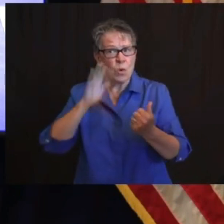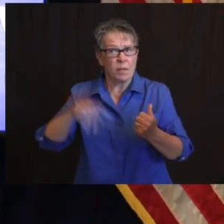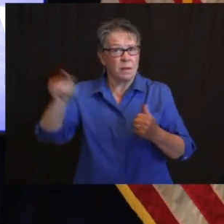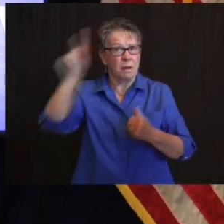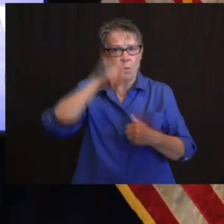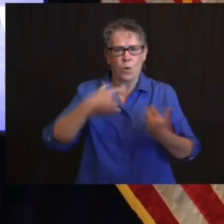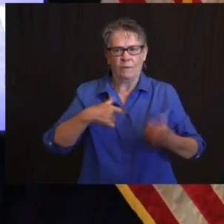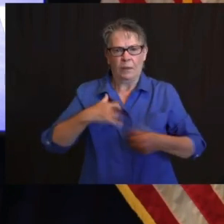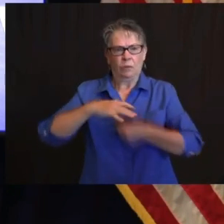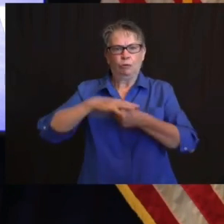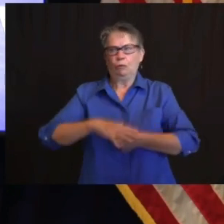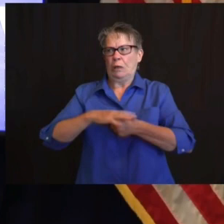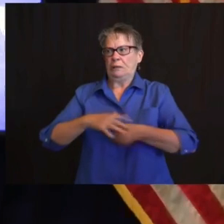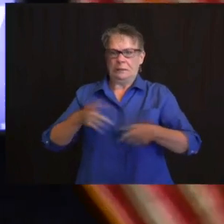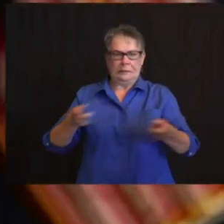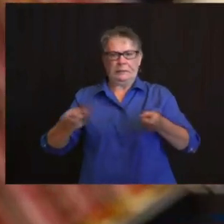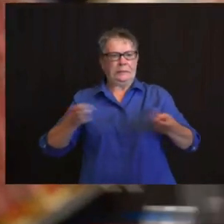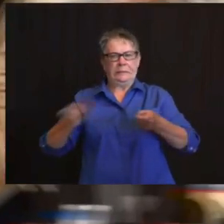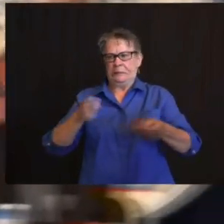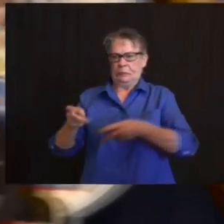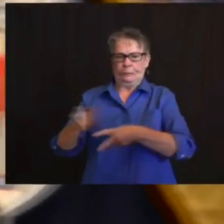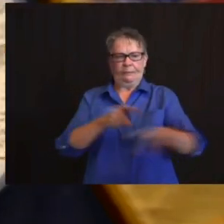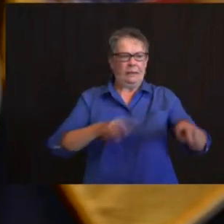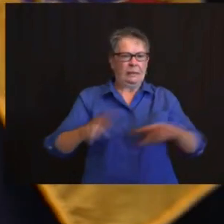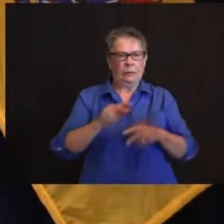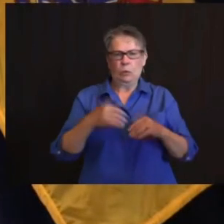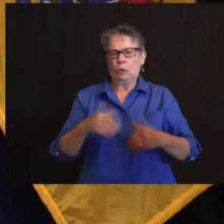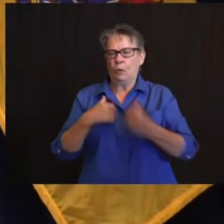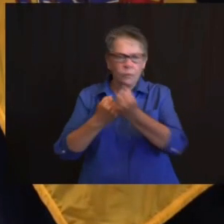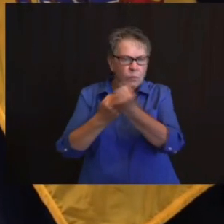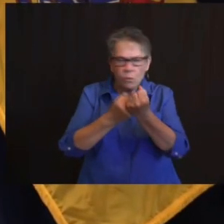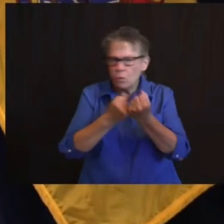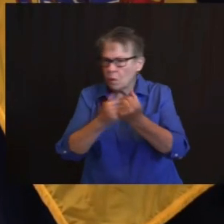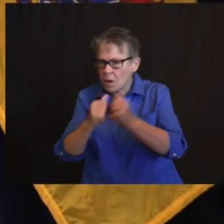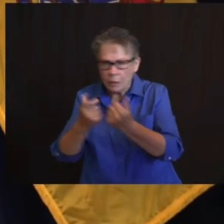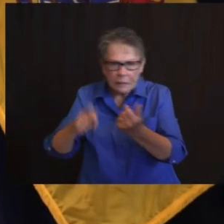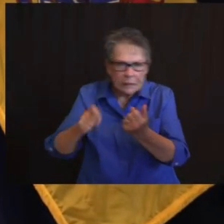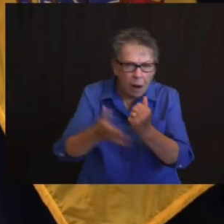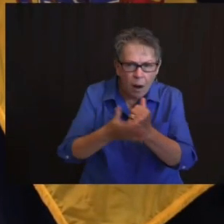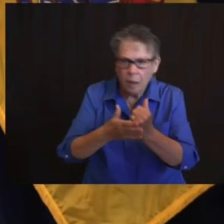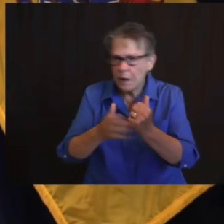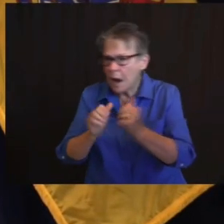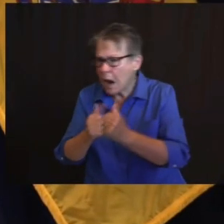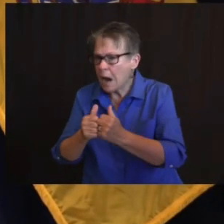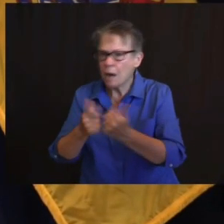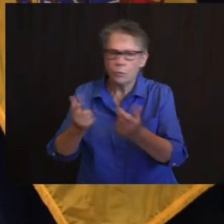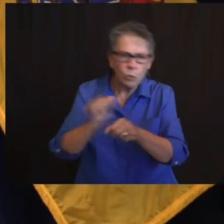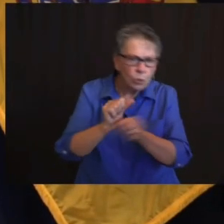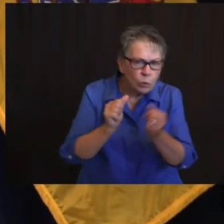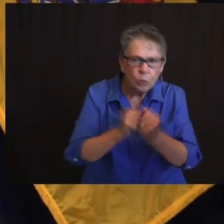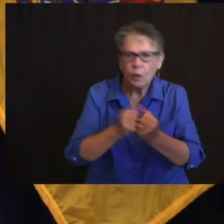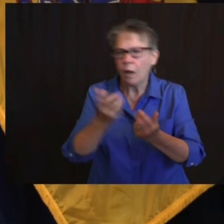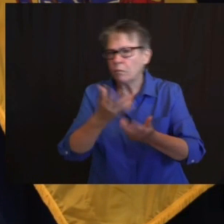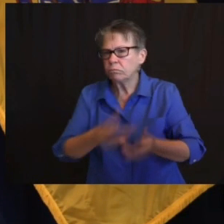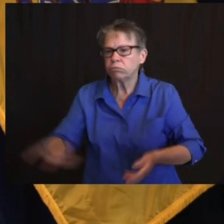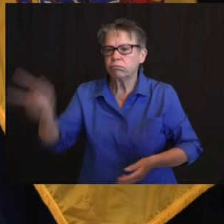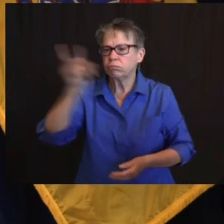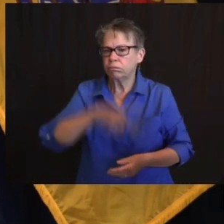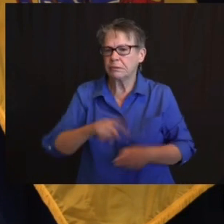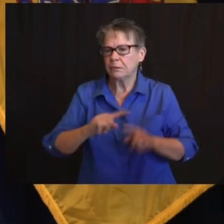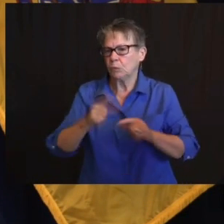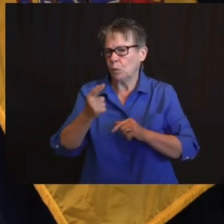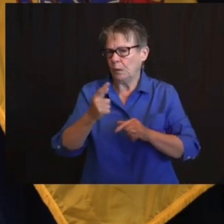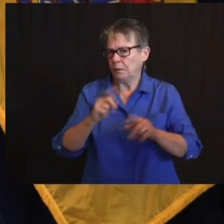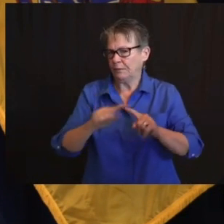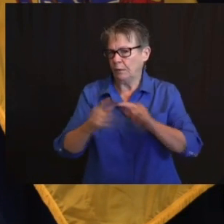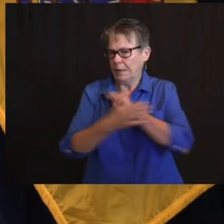this together. Yeah, I think we referred to this a couple of weeks ago. Two quick anecdotes. Number one, a friend of a